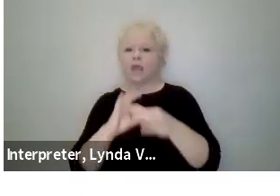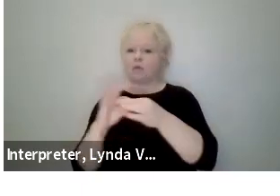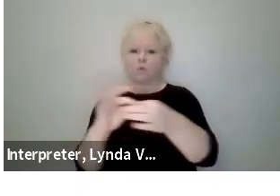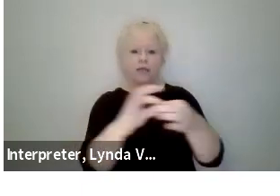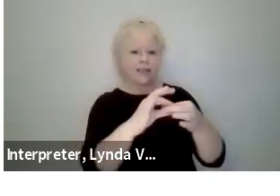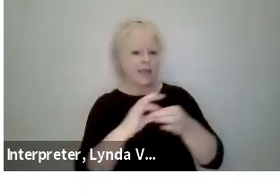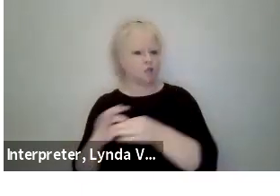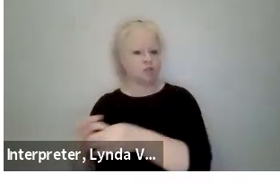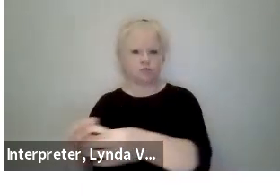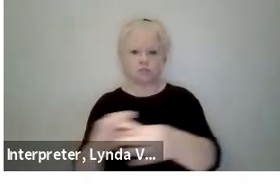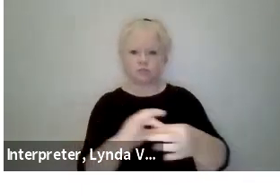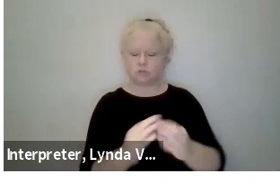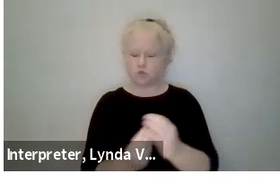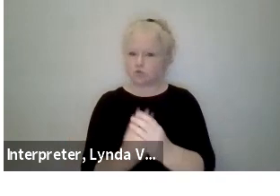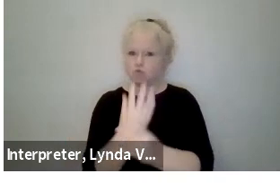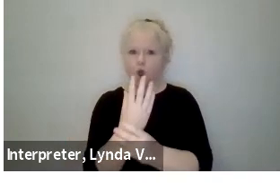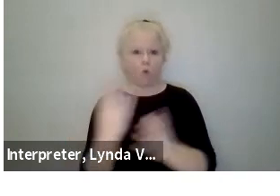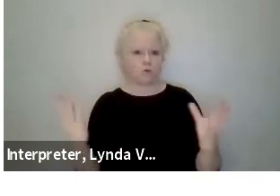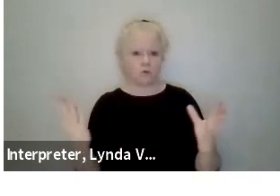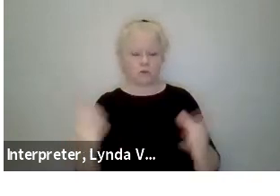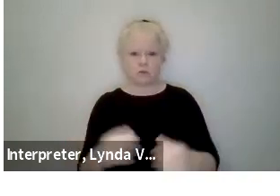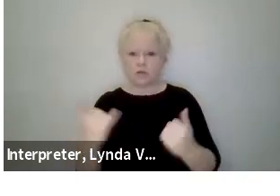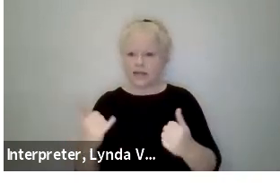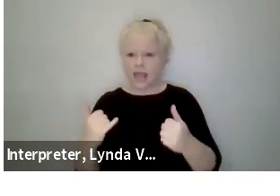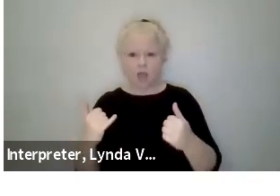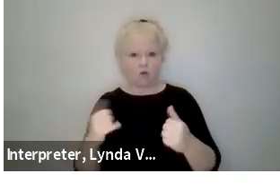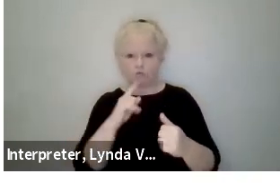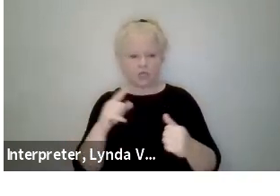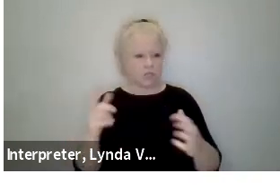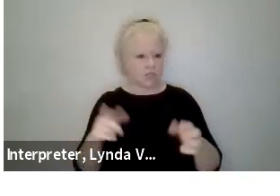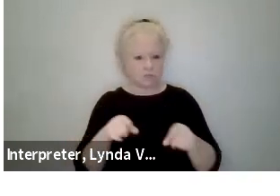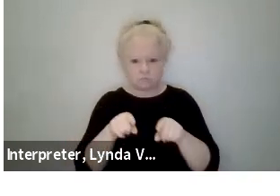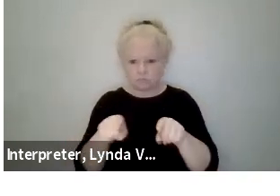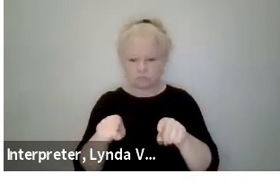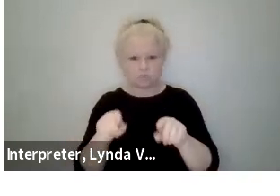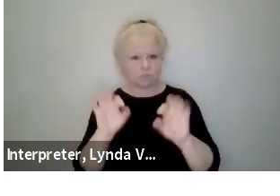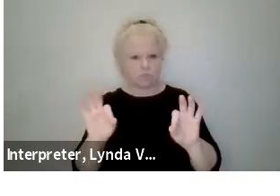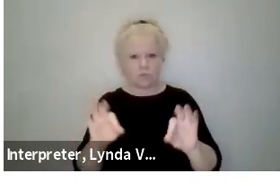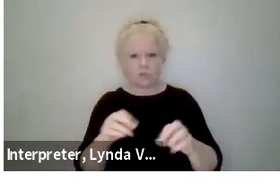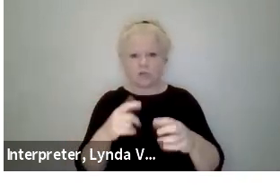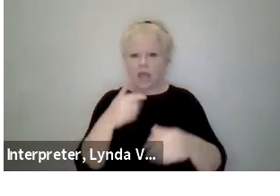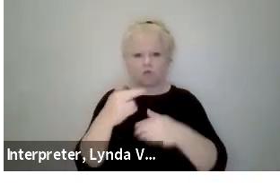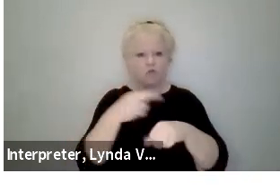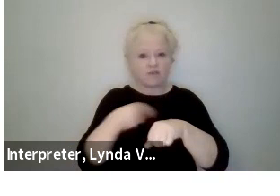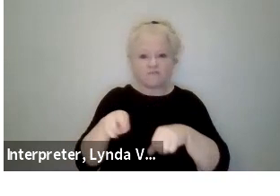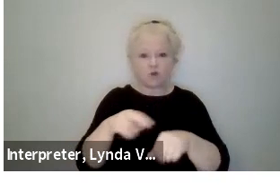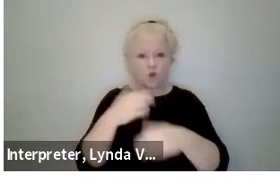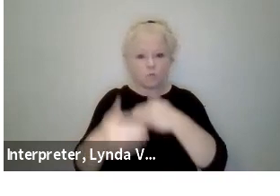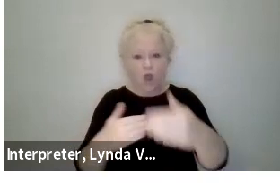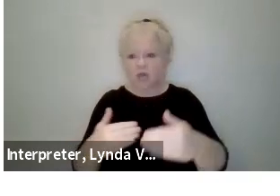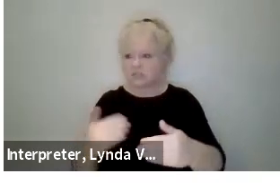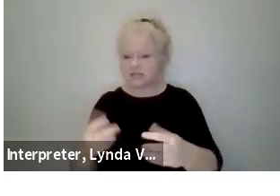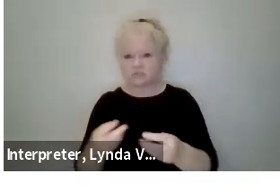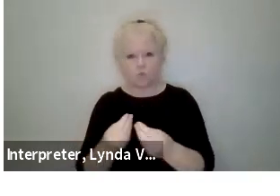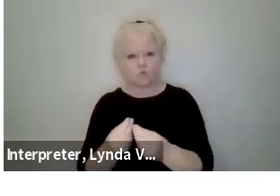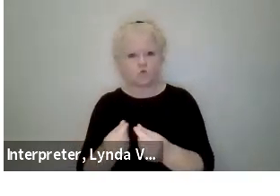blossomed, even to the point to where we've kind of streamlined the process for referrals. And so you all would just, because